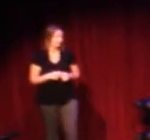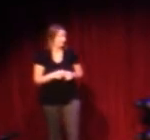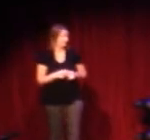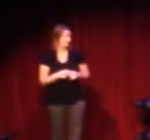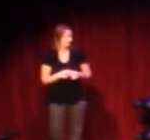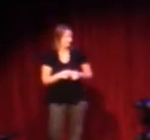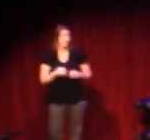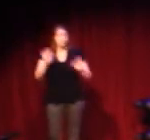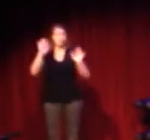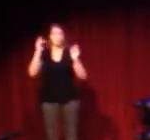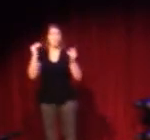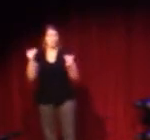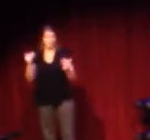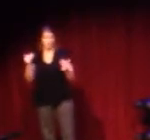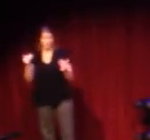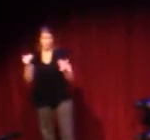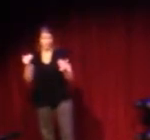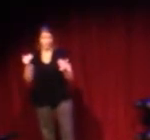Wait!